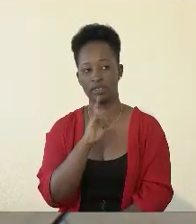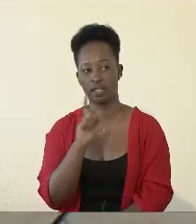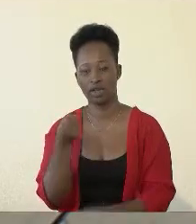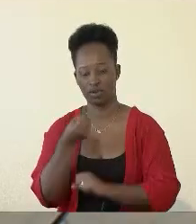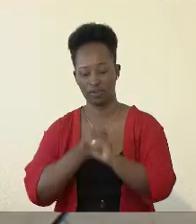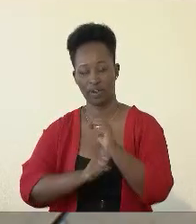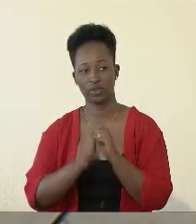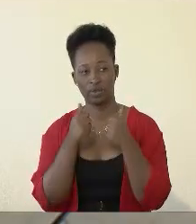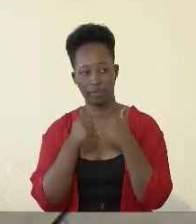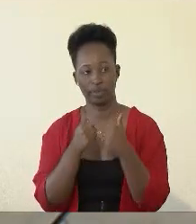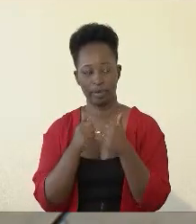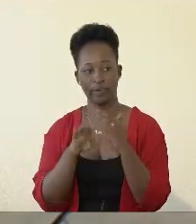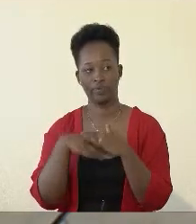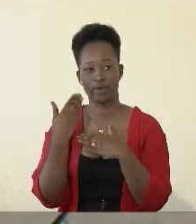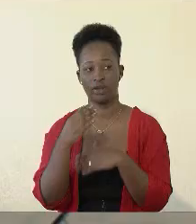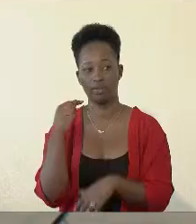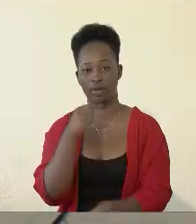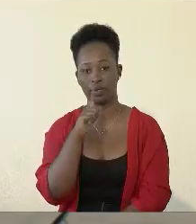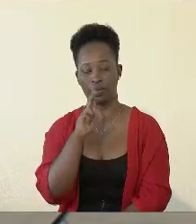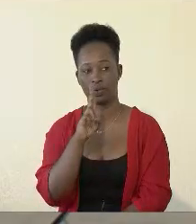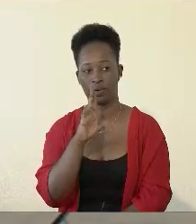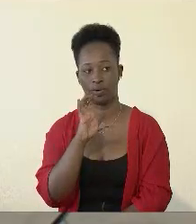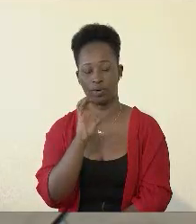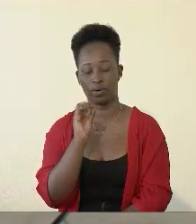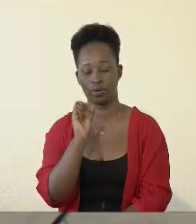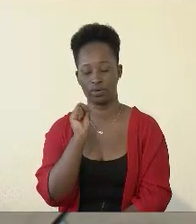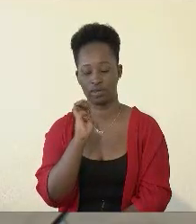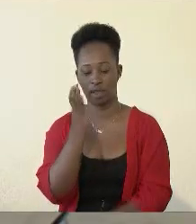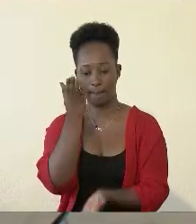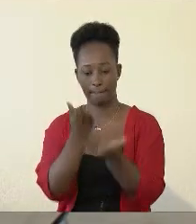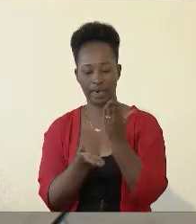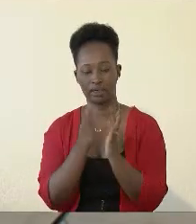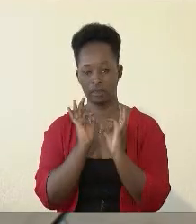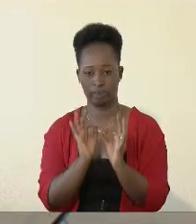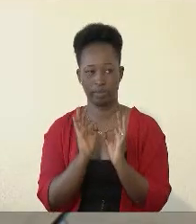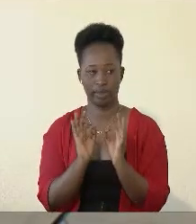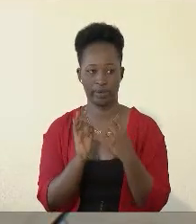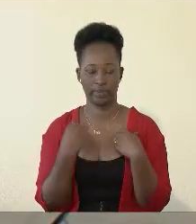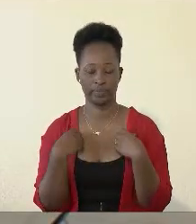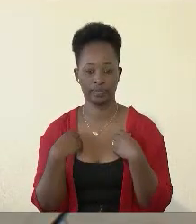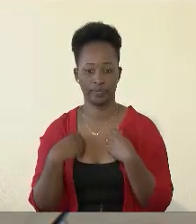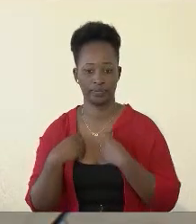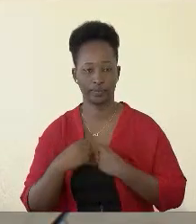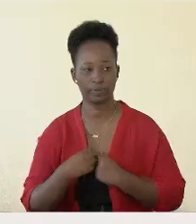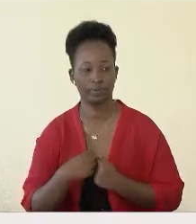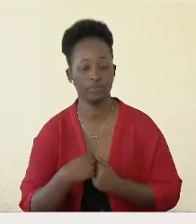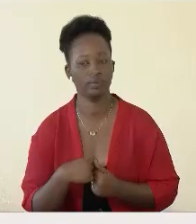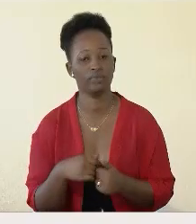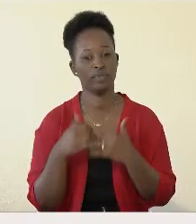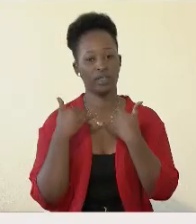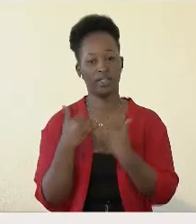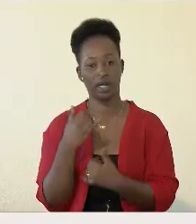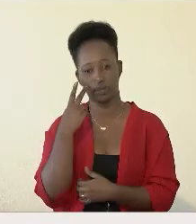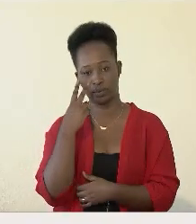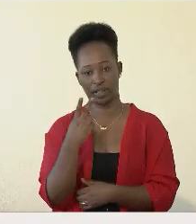function properly so that the glucose has to be balanced properly. Have you understood? Let's go to the pancreas,